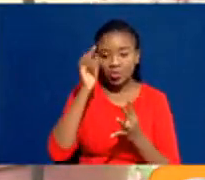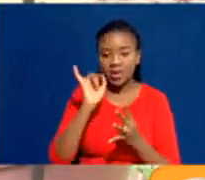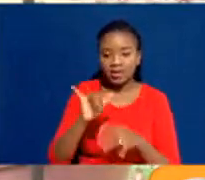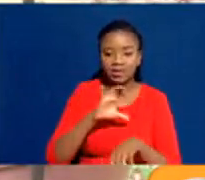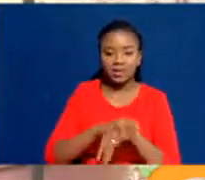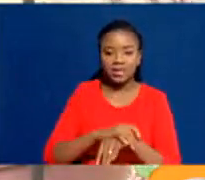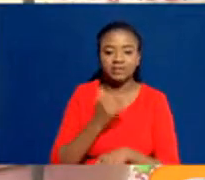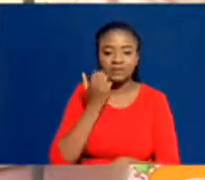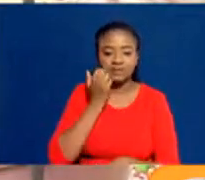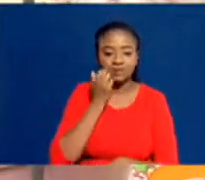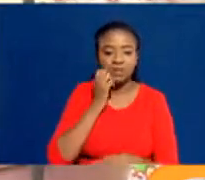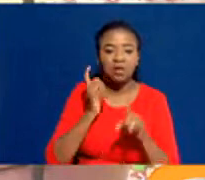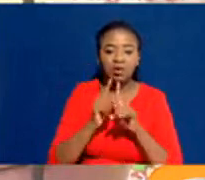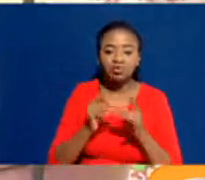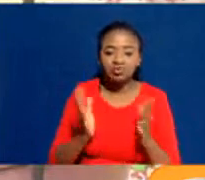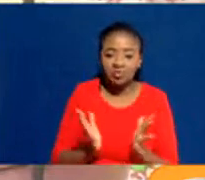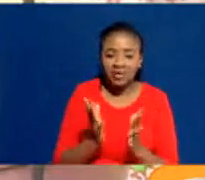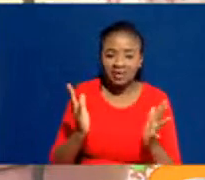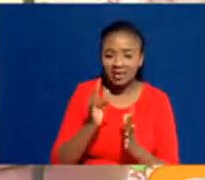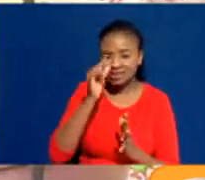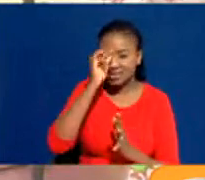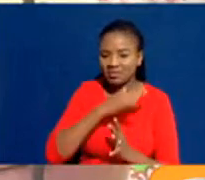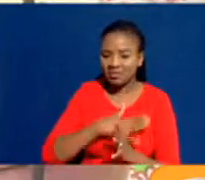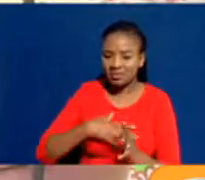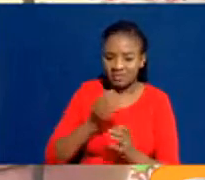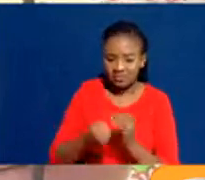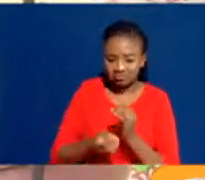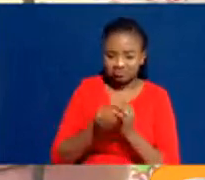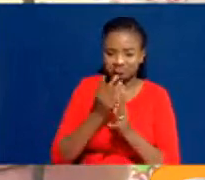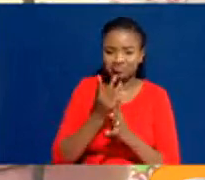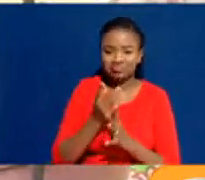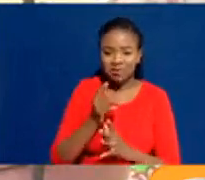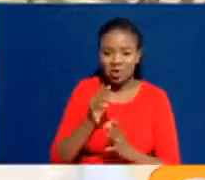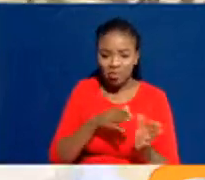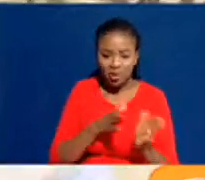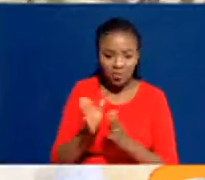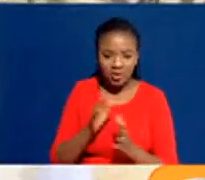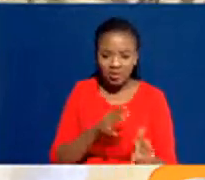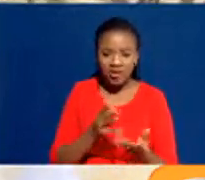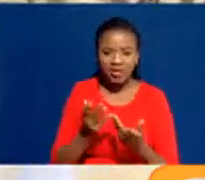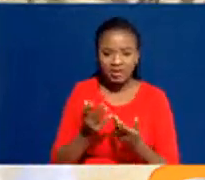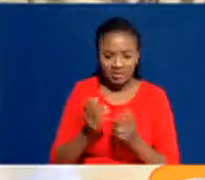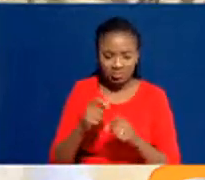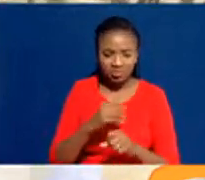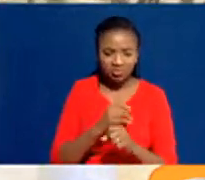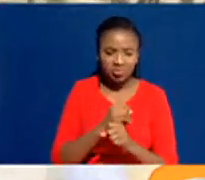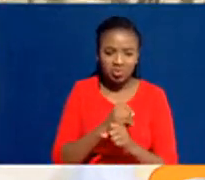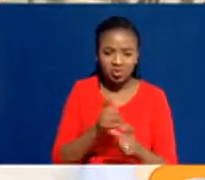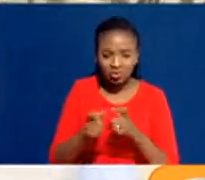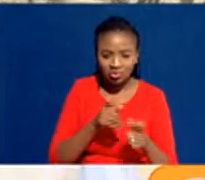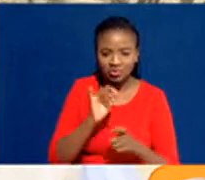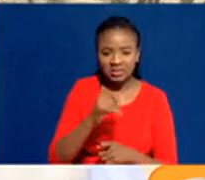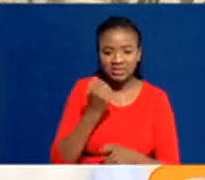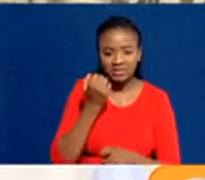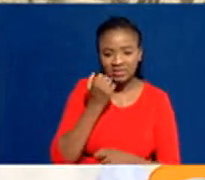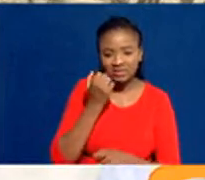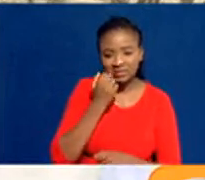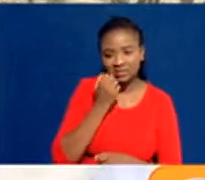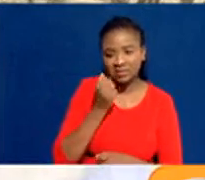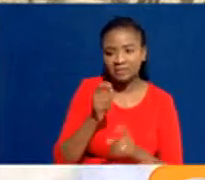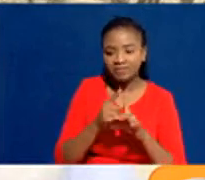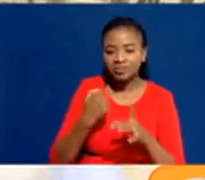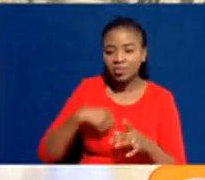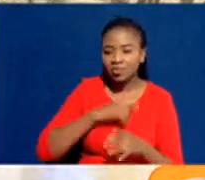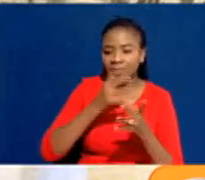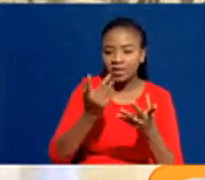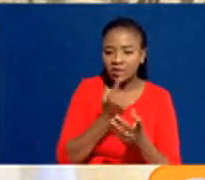the government to put in place measures to accommodate this new treatment. The only thing that we need to do is to move with speed,